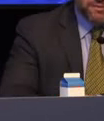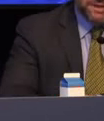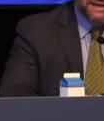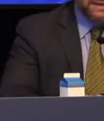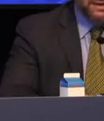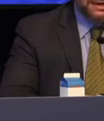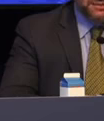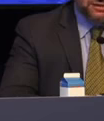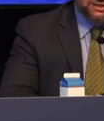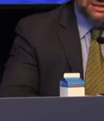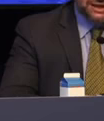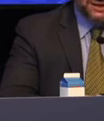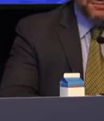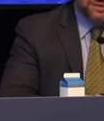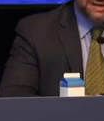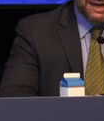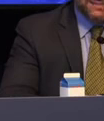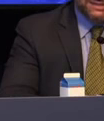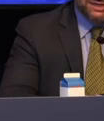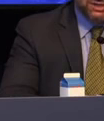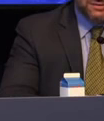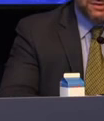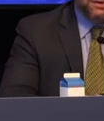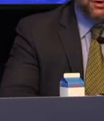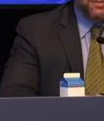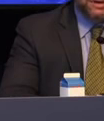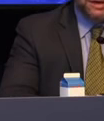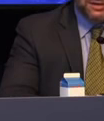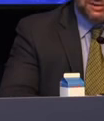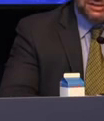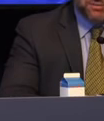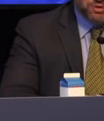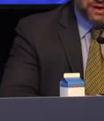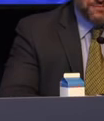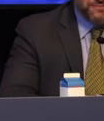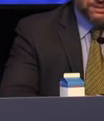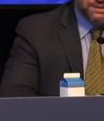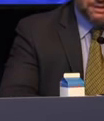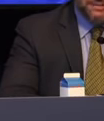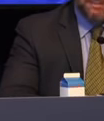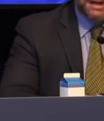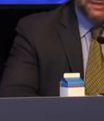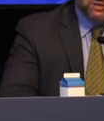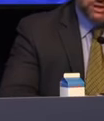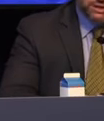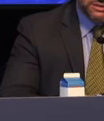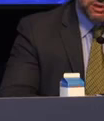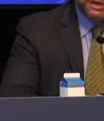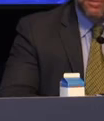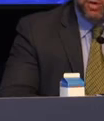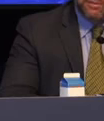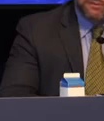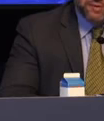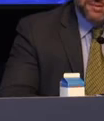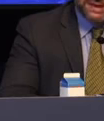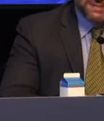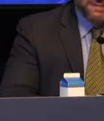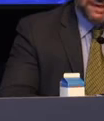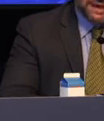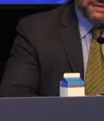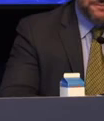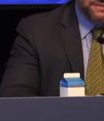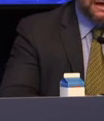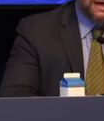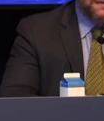the Federal Pandemic Emergency Unemployment Compensation, or PEUC program. Many of these workers were unemployed before the